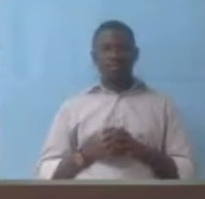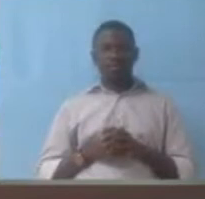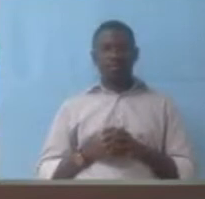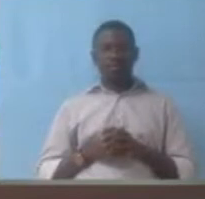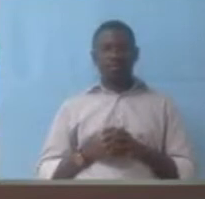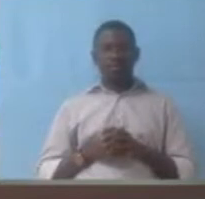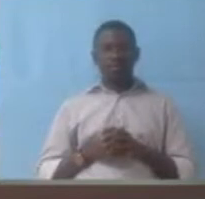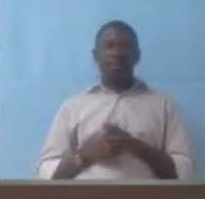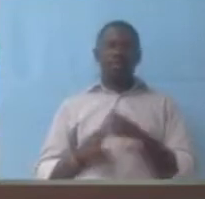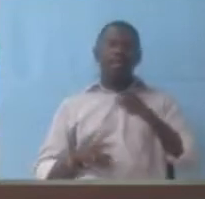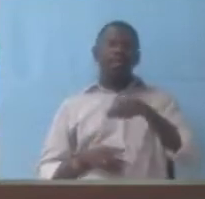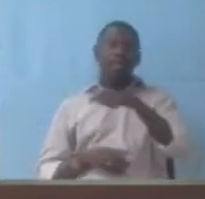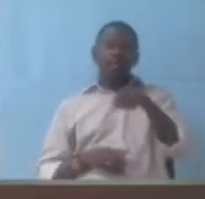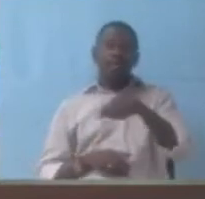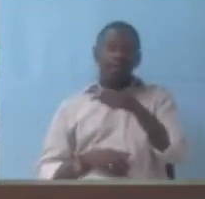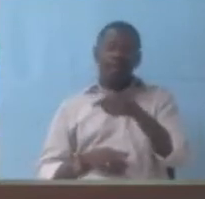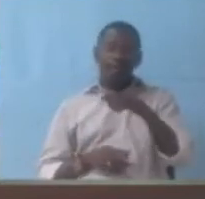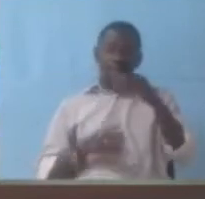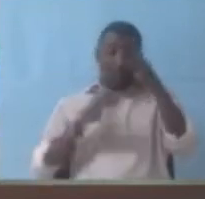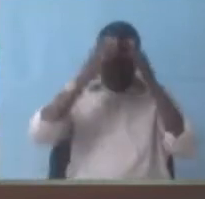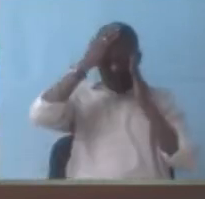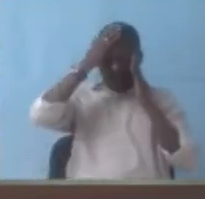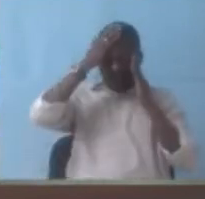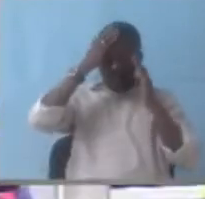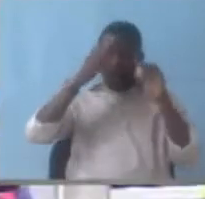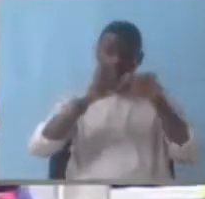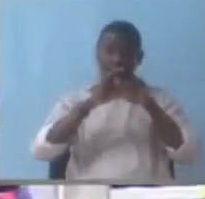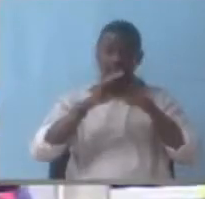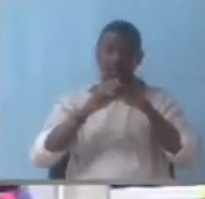These military officers, as you mentioned, were already in detention.